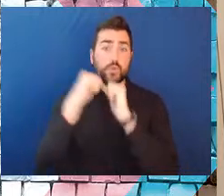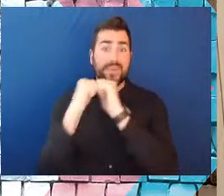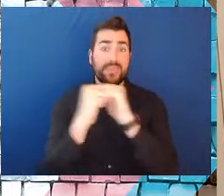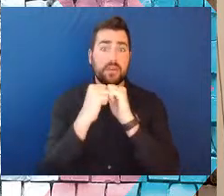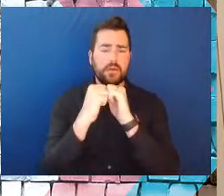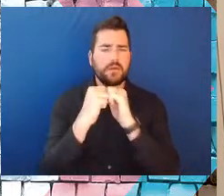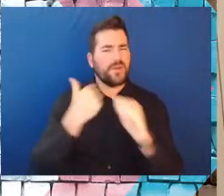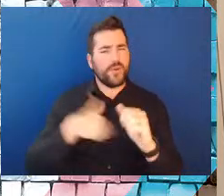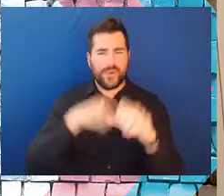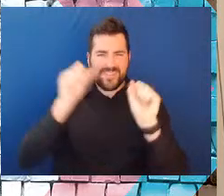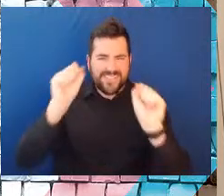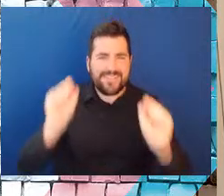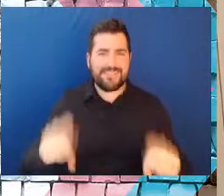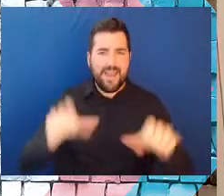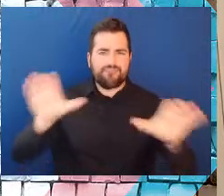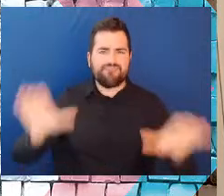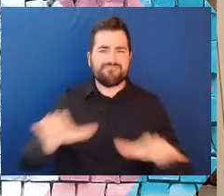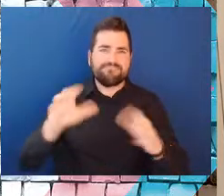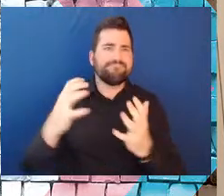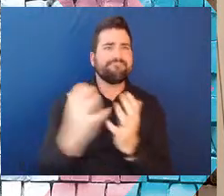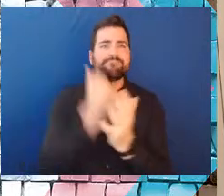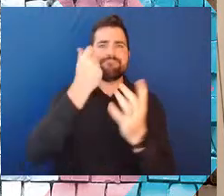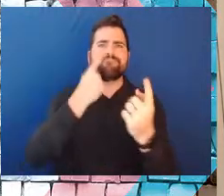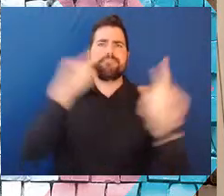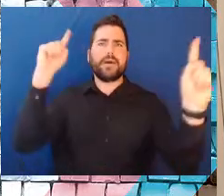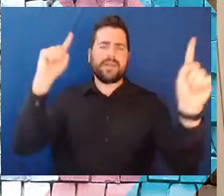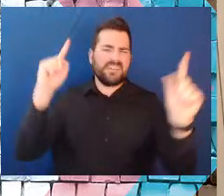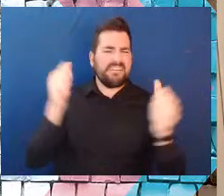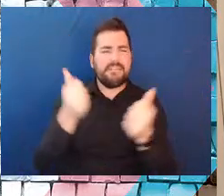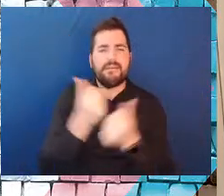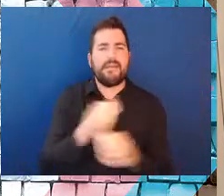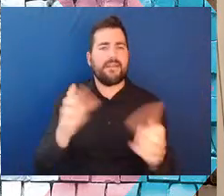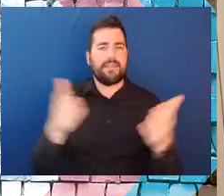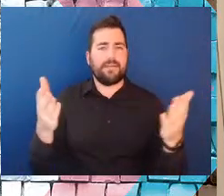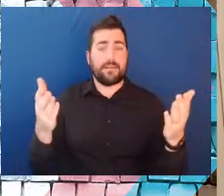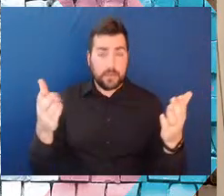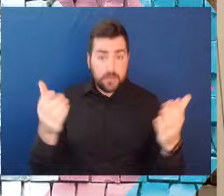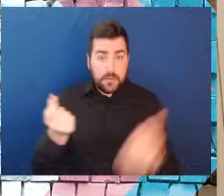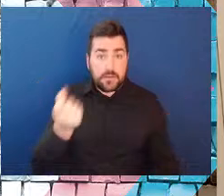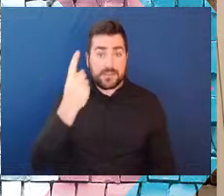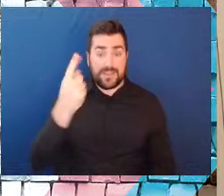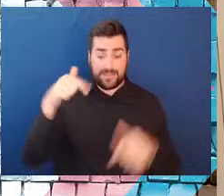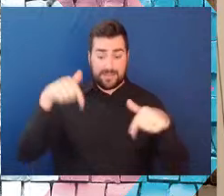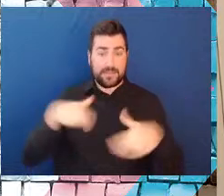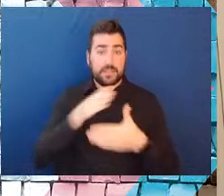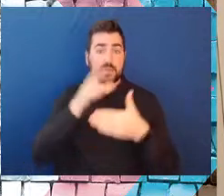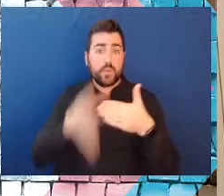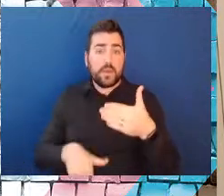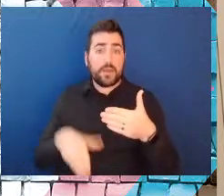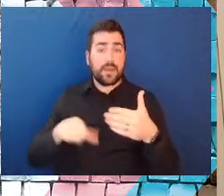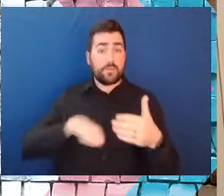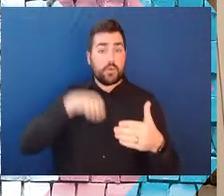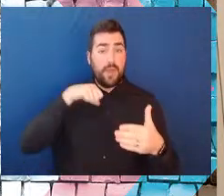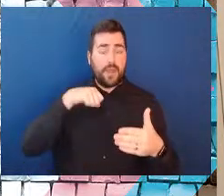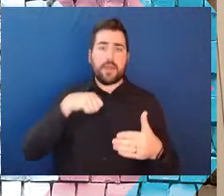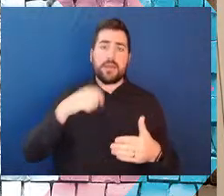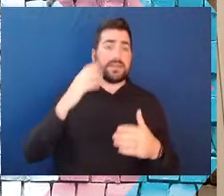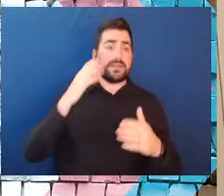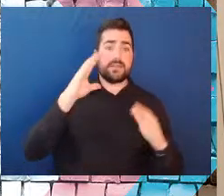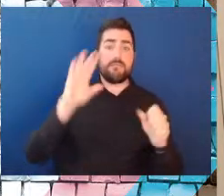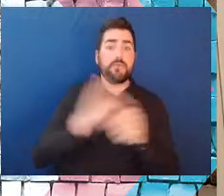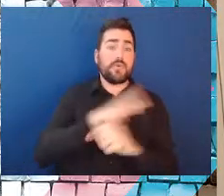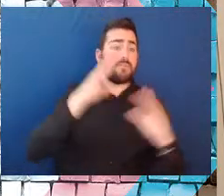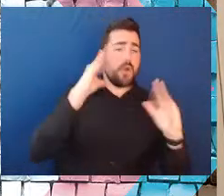that we can't accomplish. I think that, once again, Orlando can be the beacon of hope, of love, of compassion, of